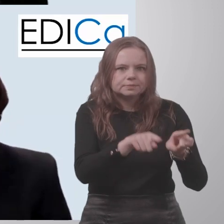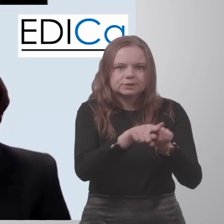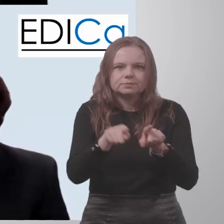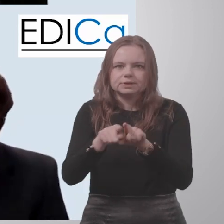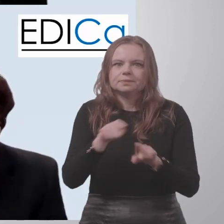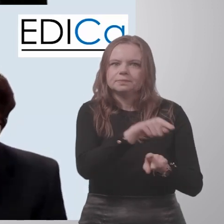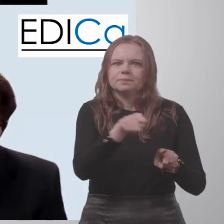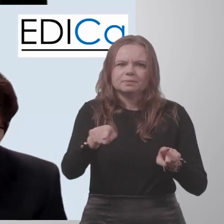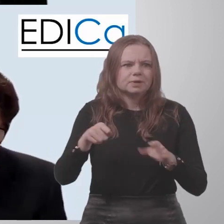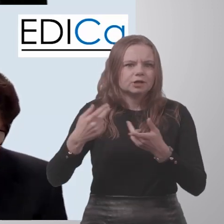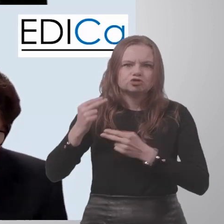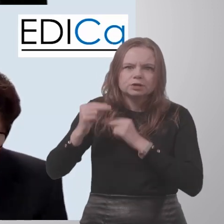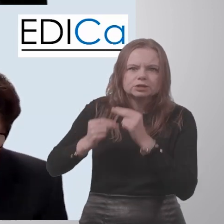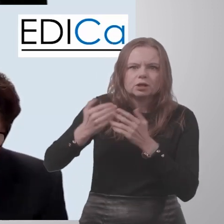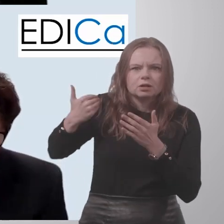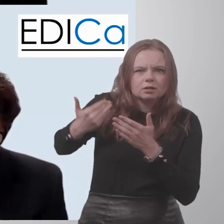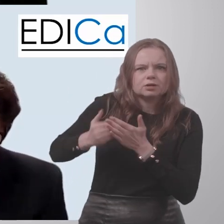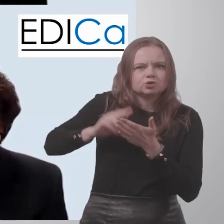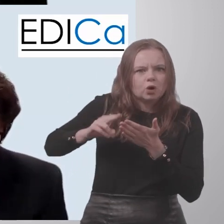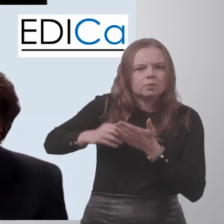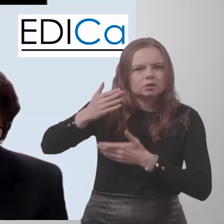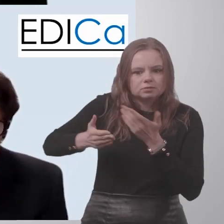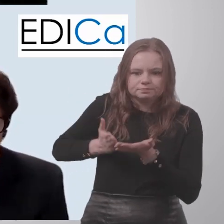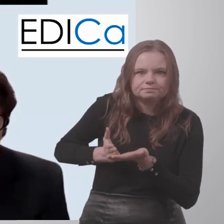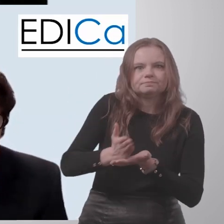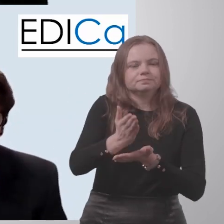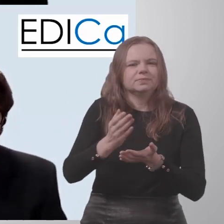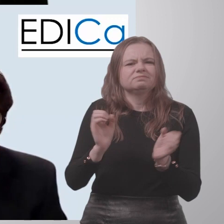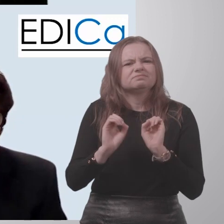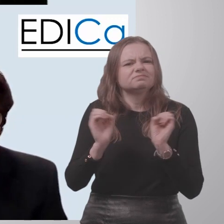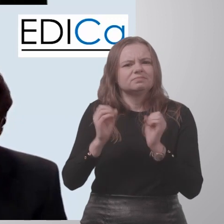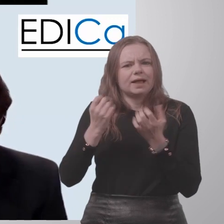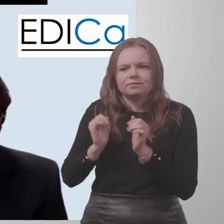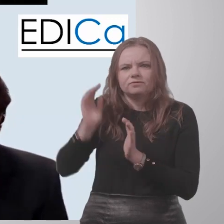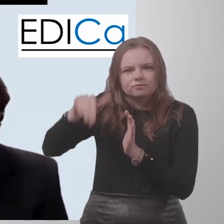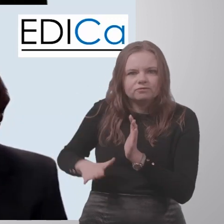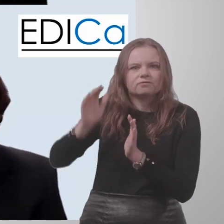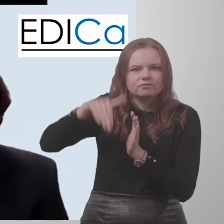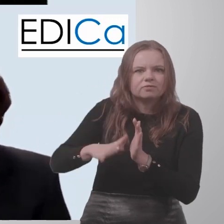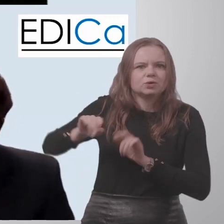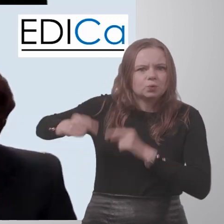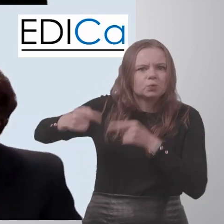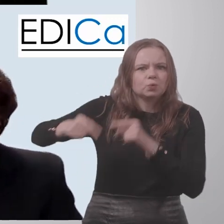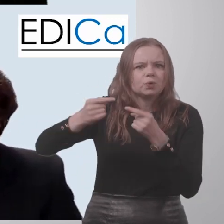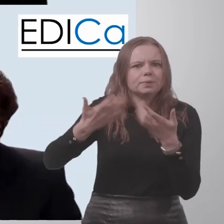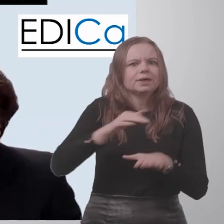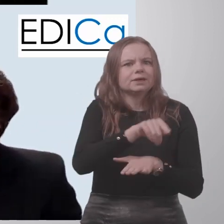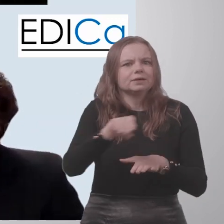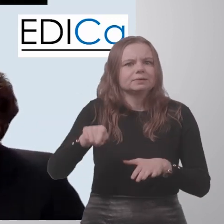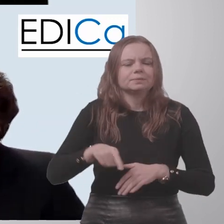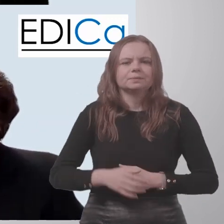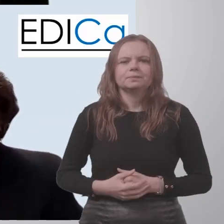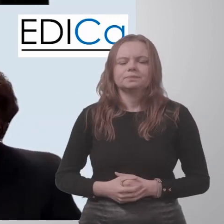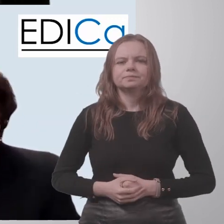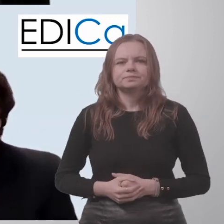of traditional education path, etc., and things like that. So, in terms of what's